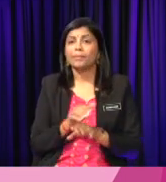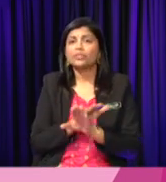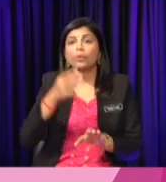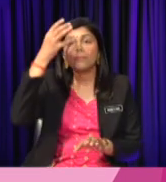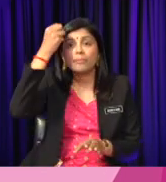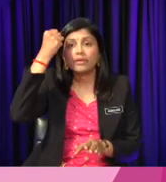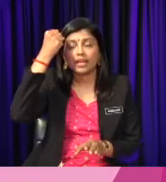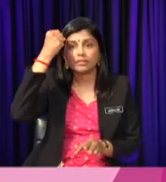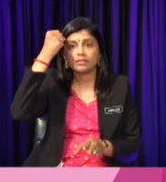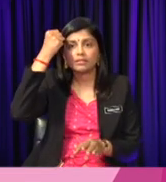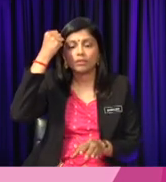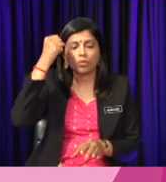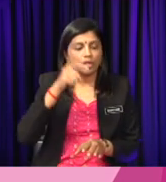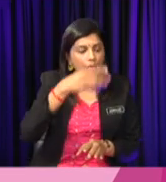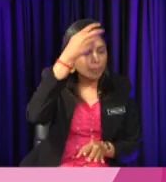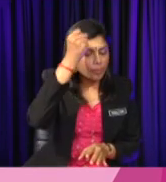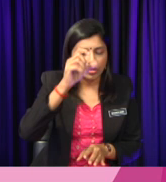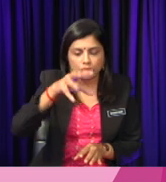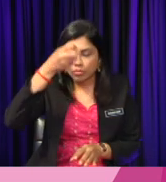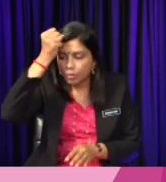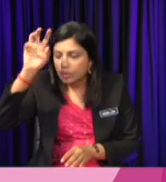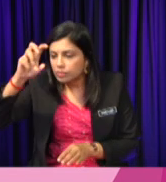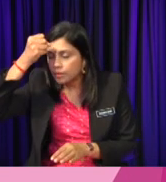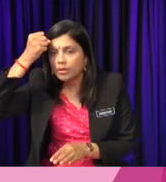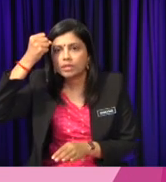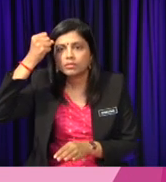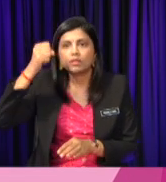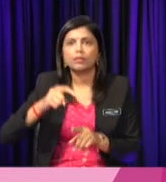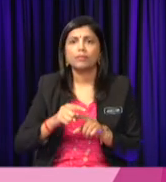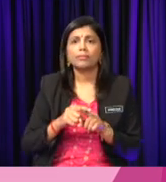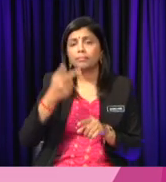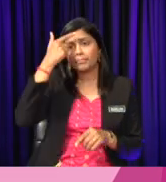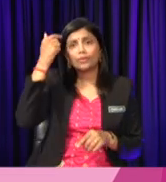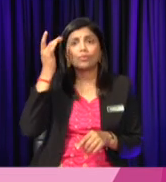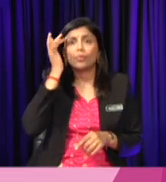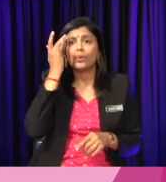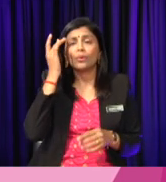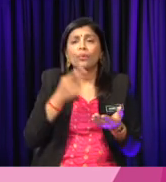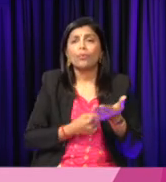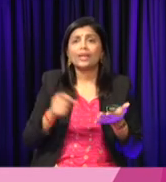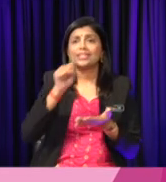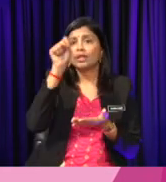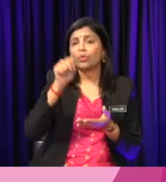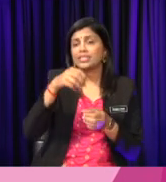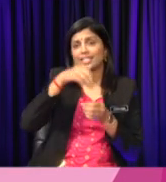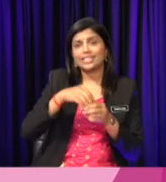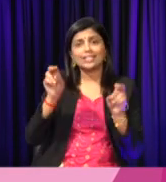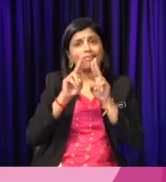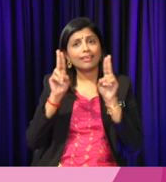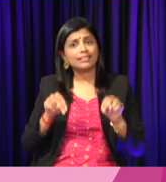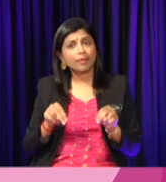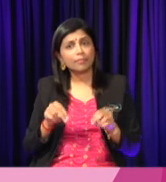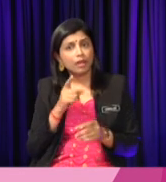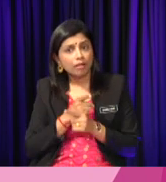because we don't know what questions are going to be asked. Yeah. The questions will be based on the themes that the students